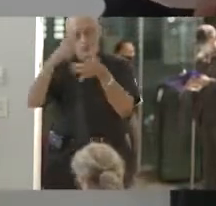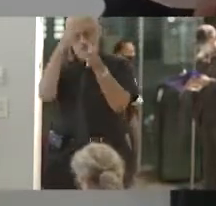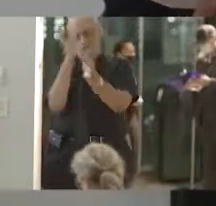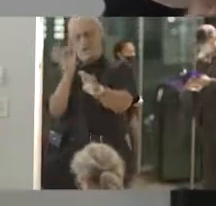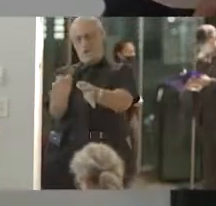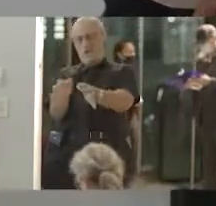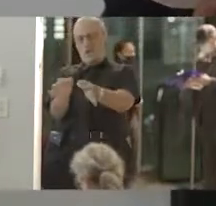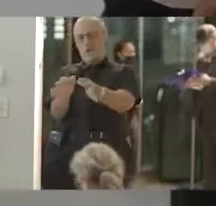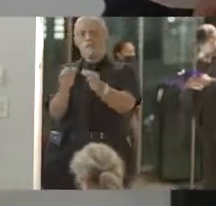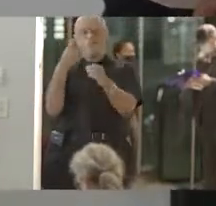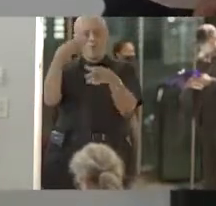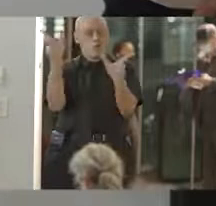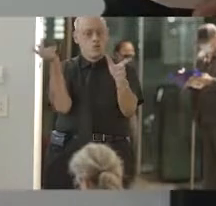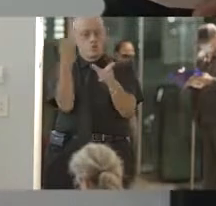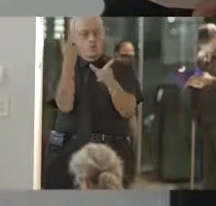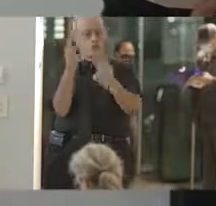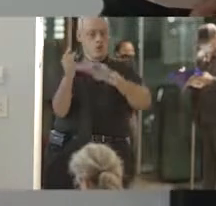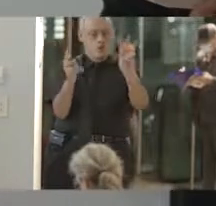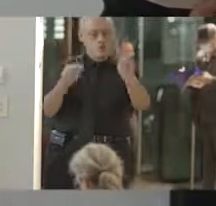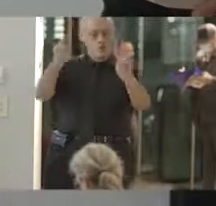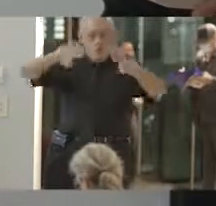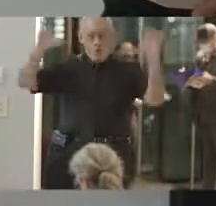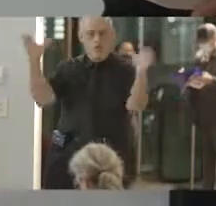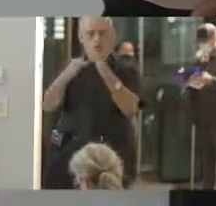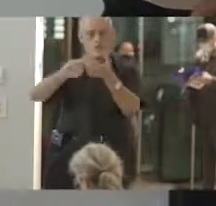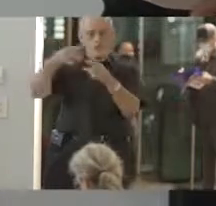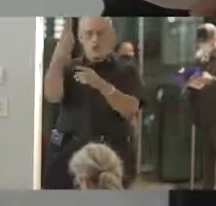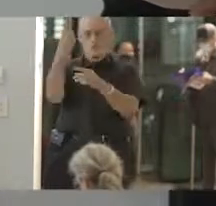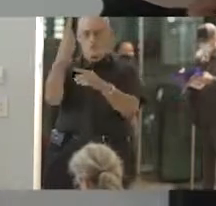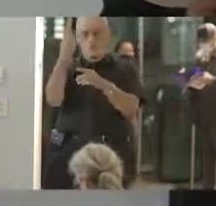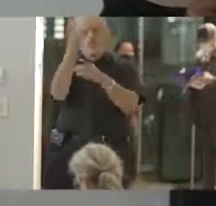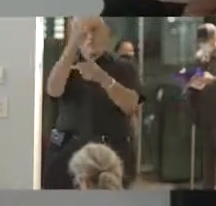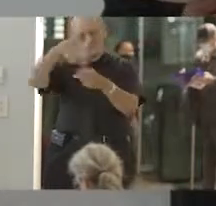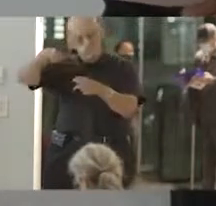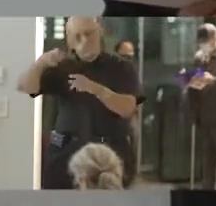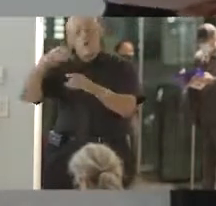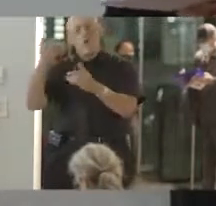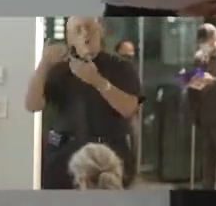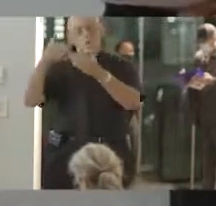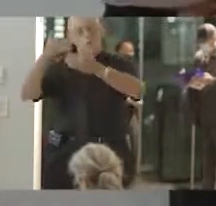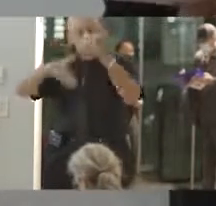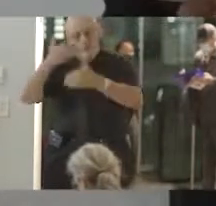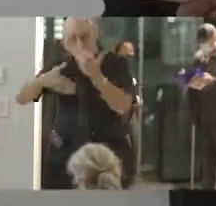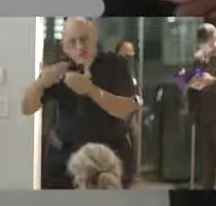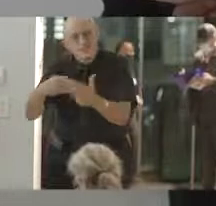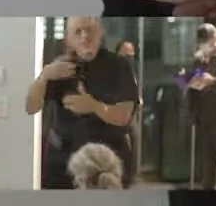to combine the two projects and to switch to a progressive design build delivery